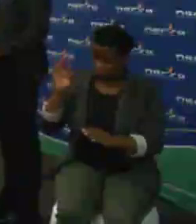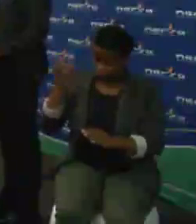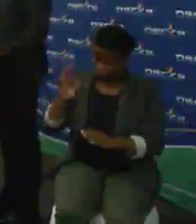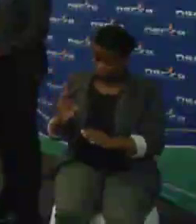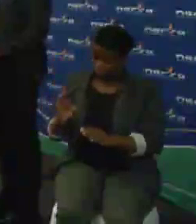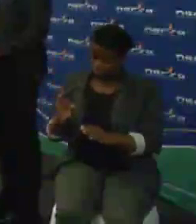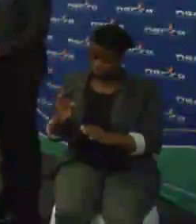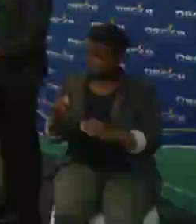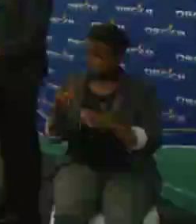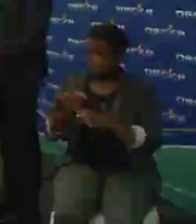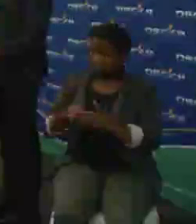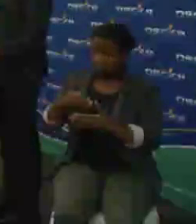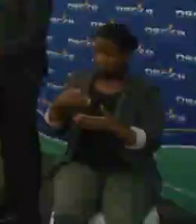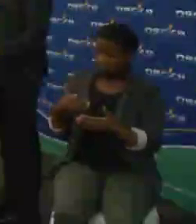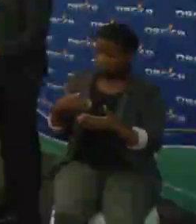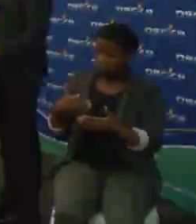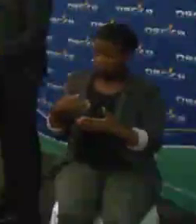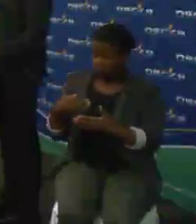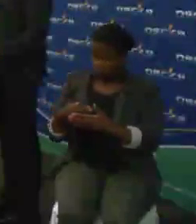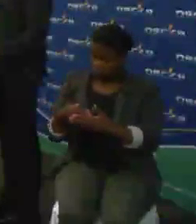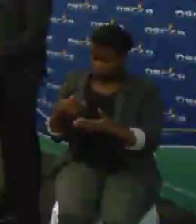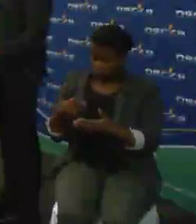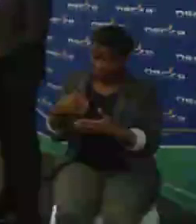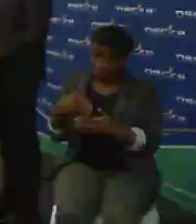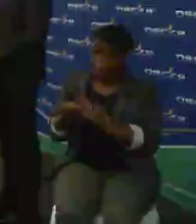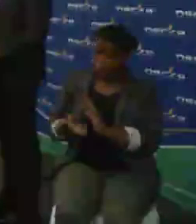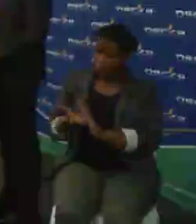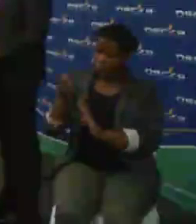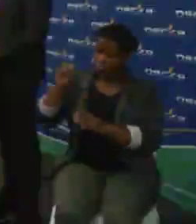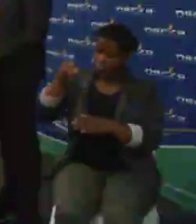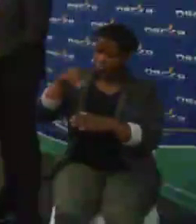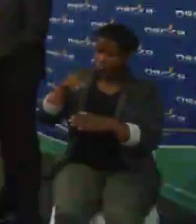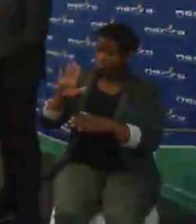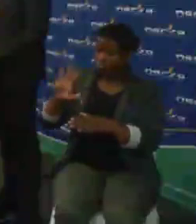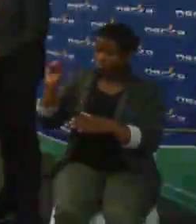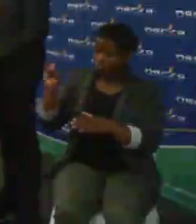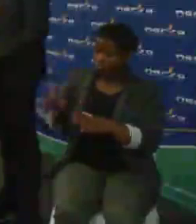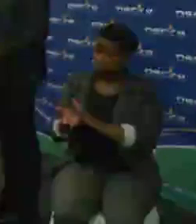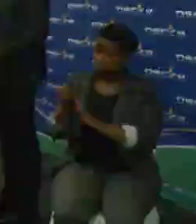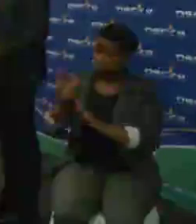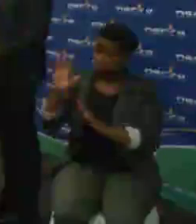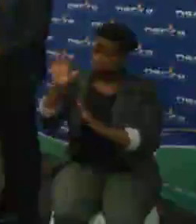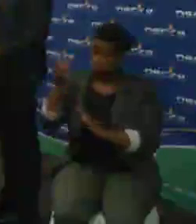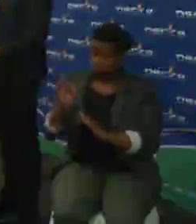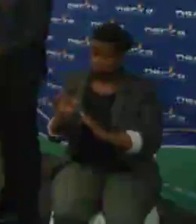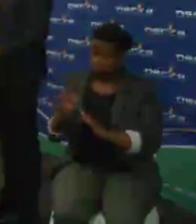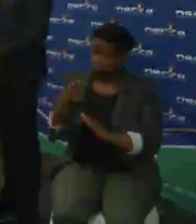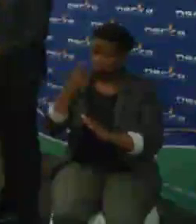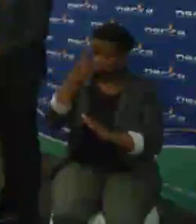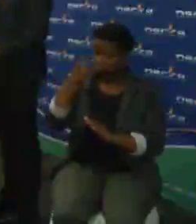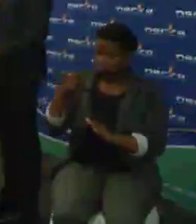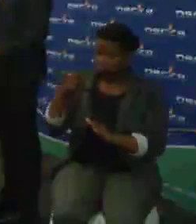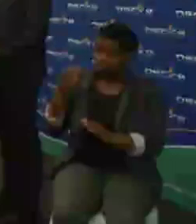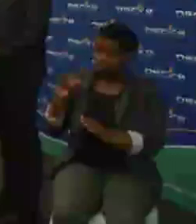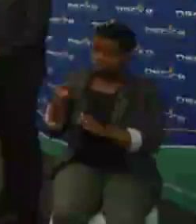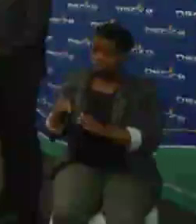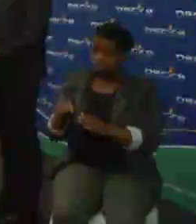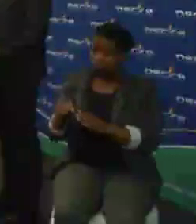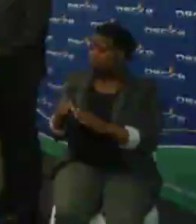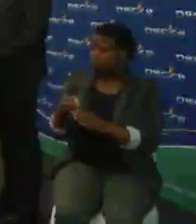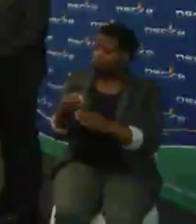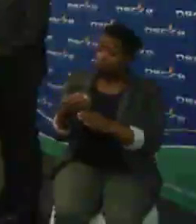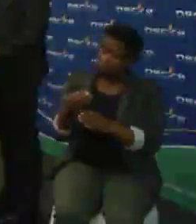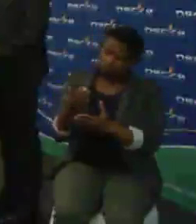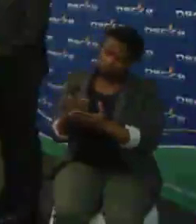amended. Before amendment, this came down to an effective increase of about 50%, and I believe it's still more or less in that range, though of course a little